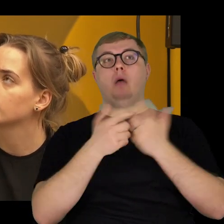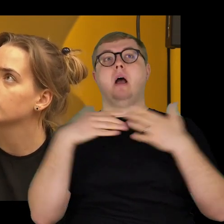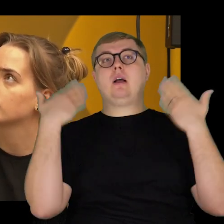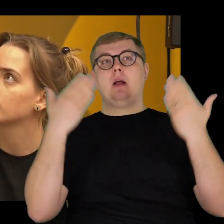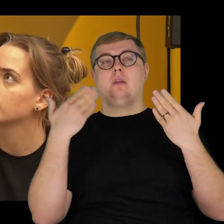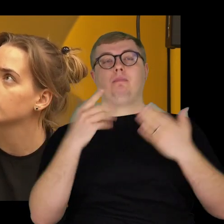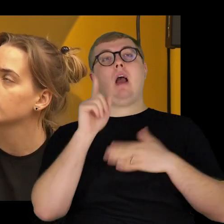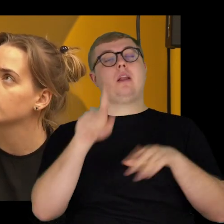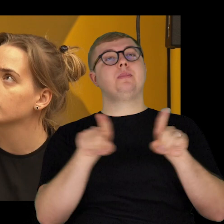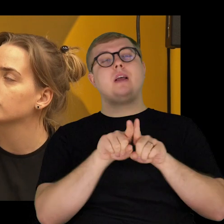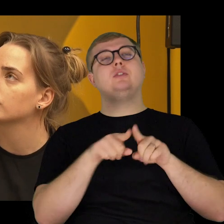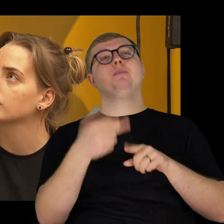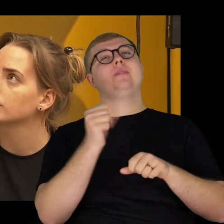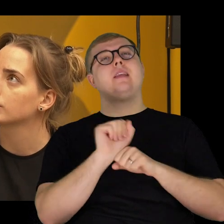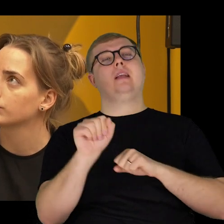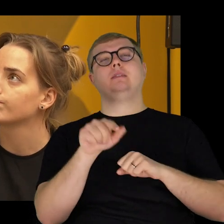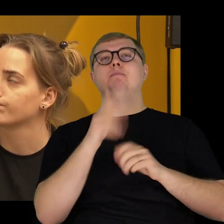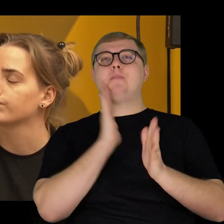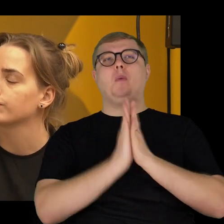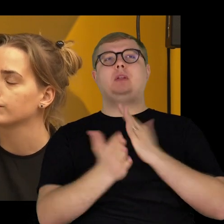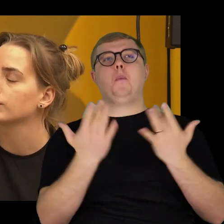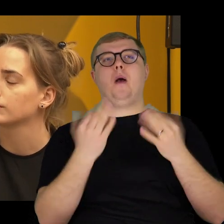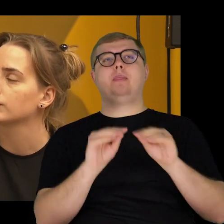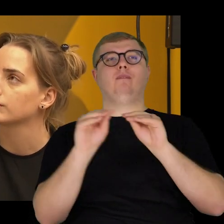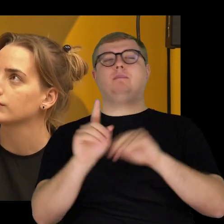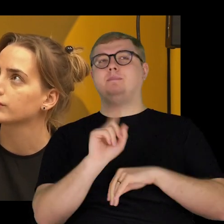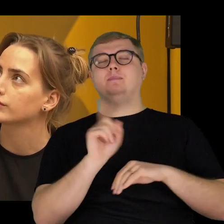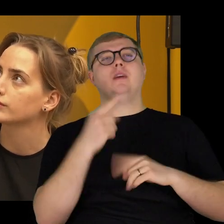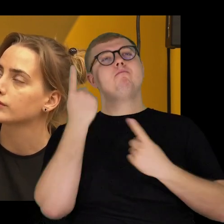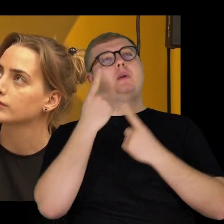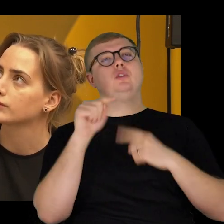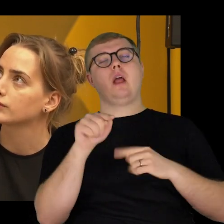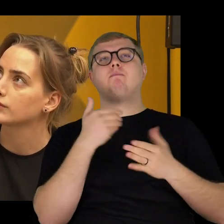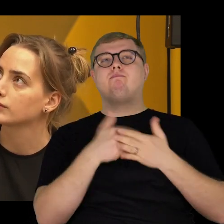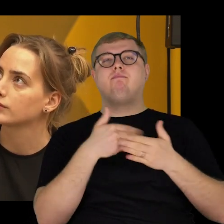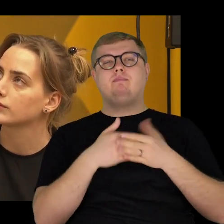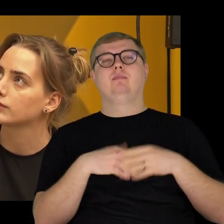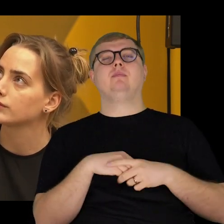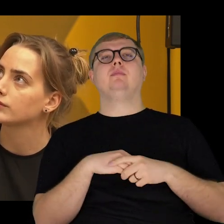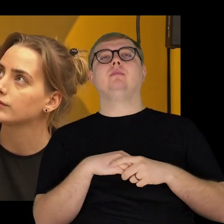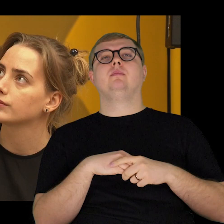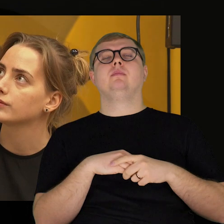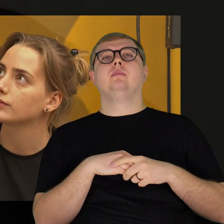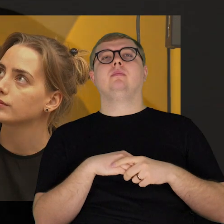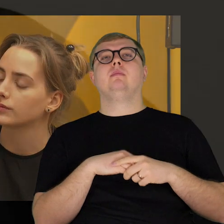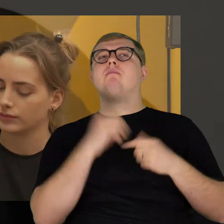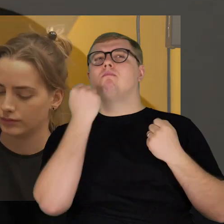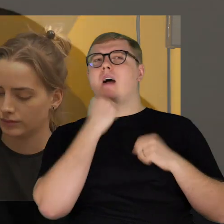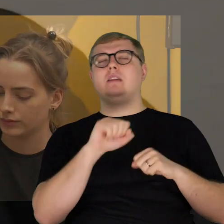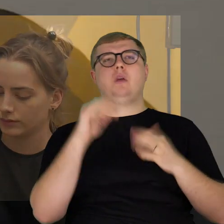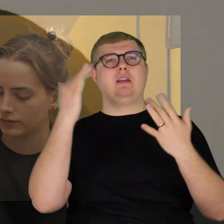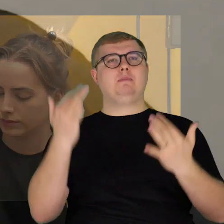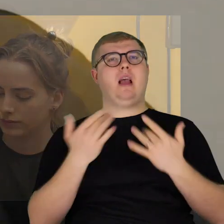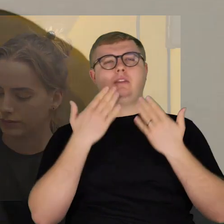it's still like not that easy, And I think what why we are so like inspired